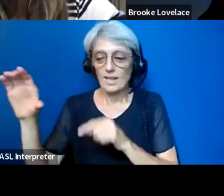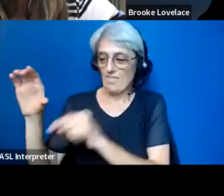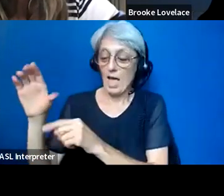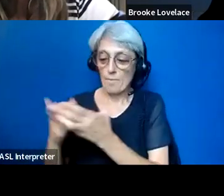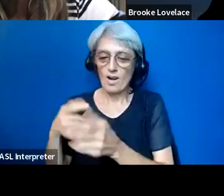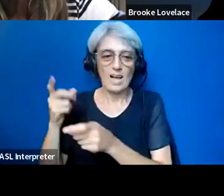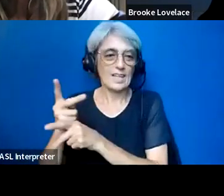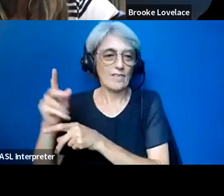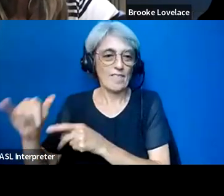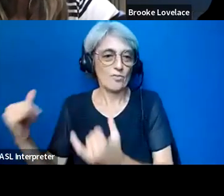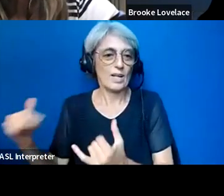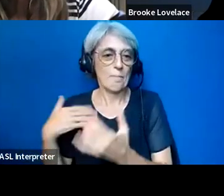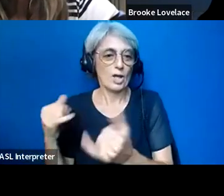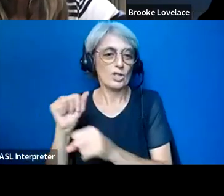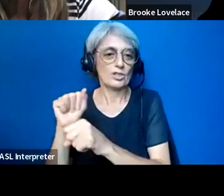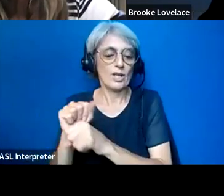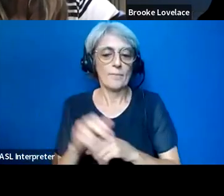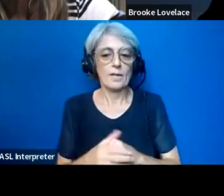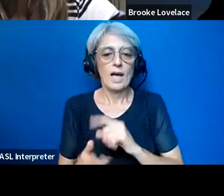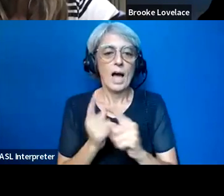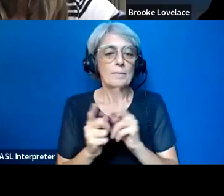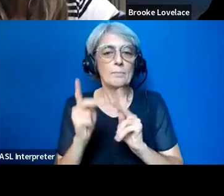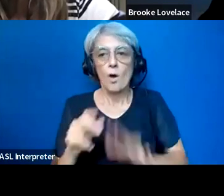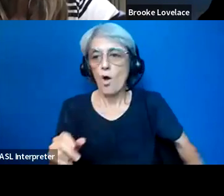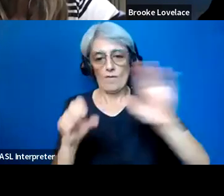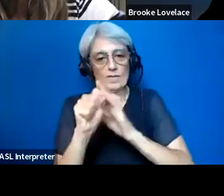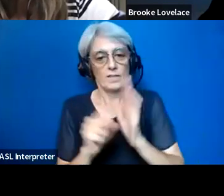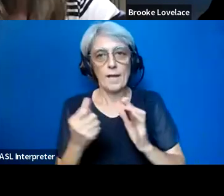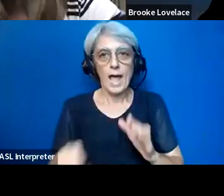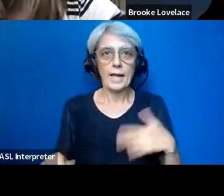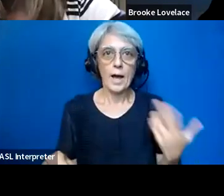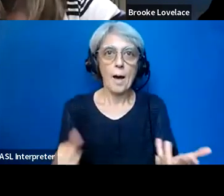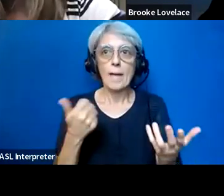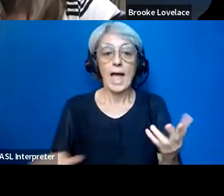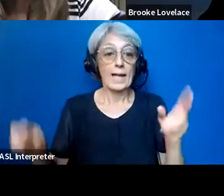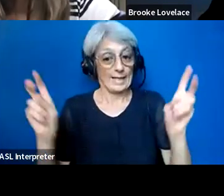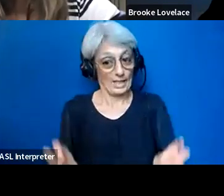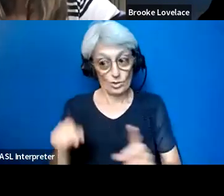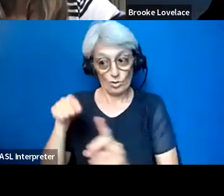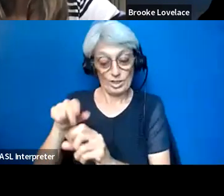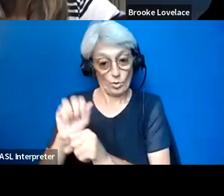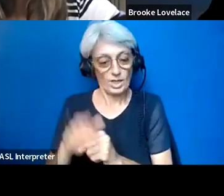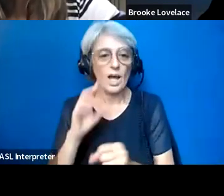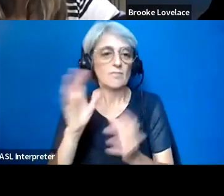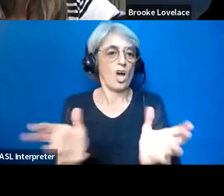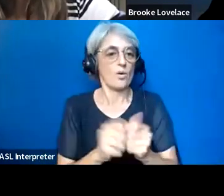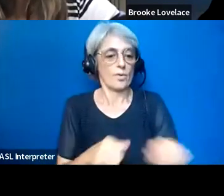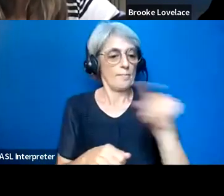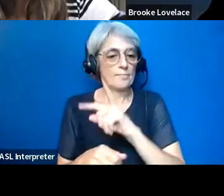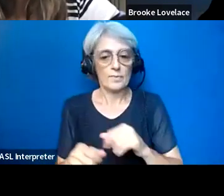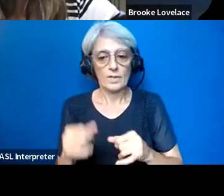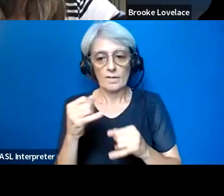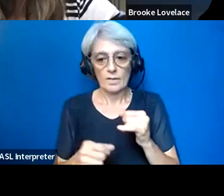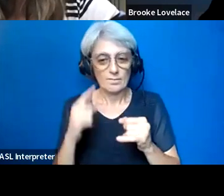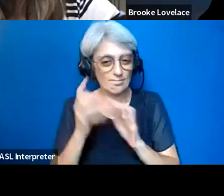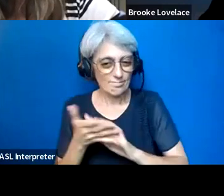current job, meeting with folks all over the state about any issue that she's working on. And then the final piece that the folks